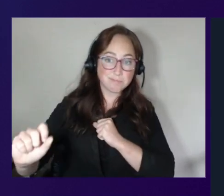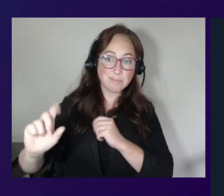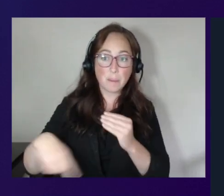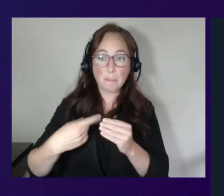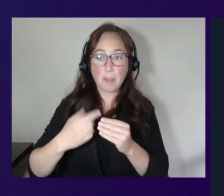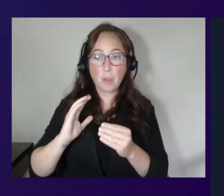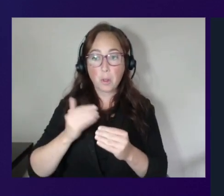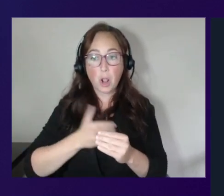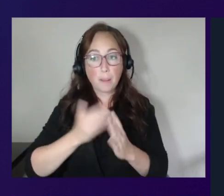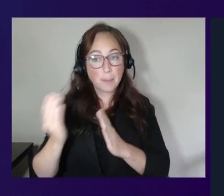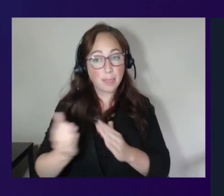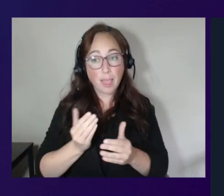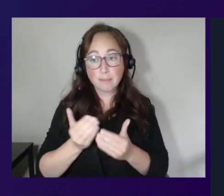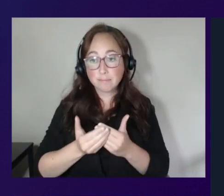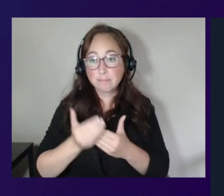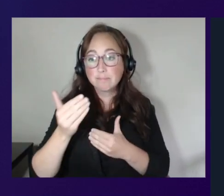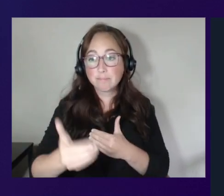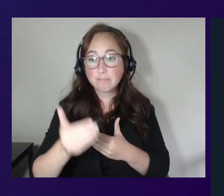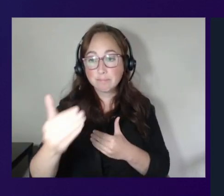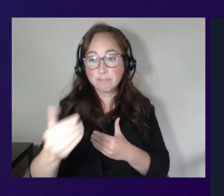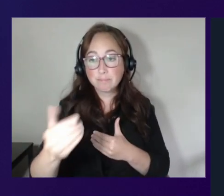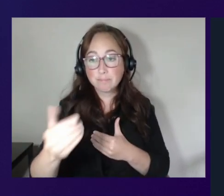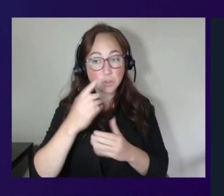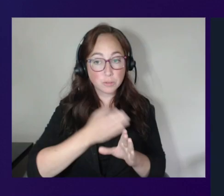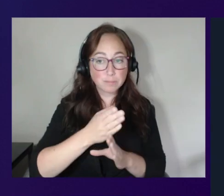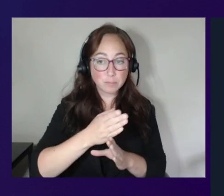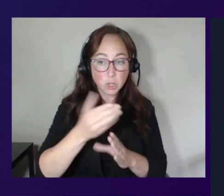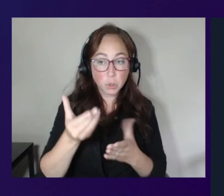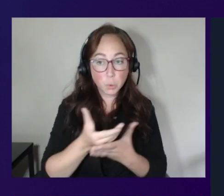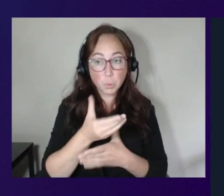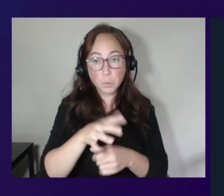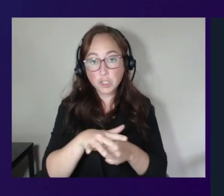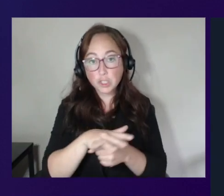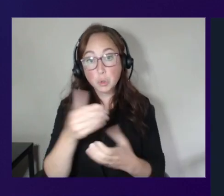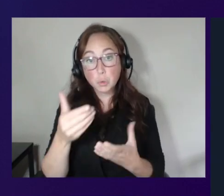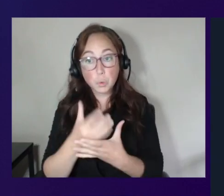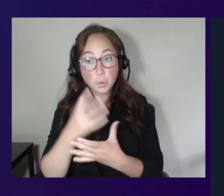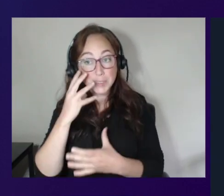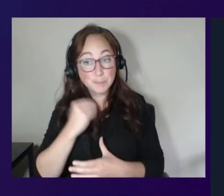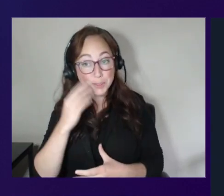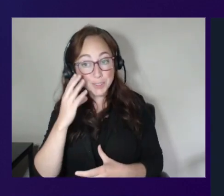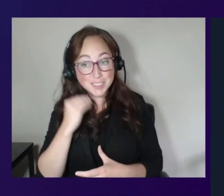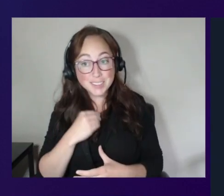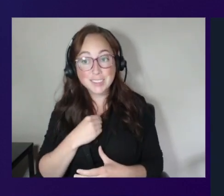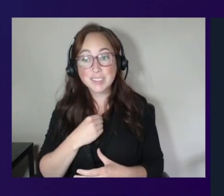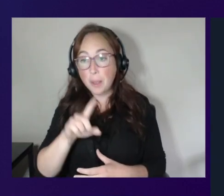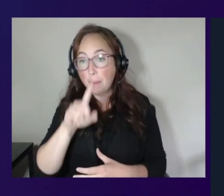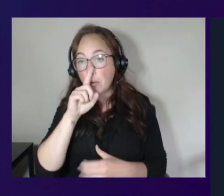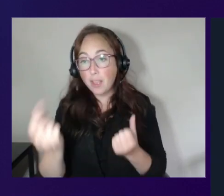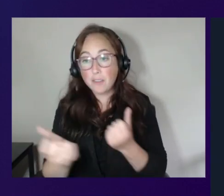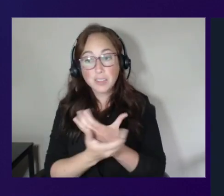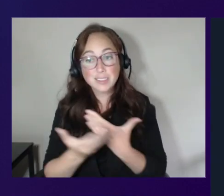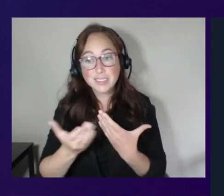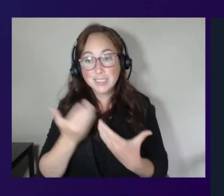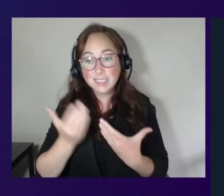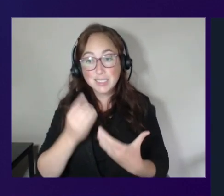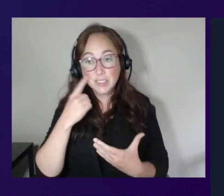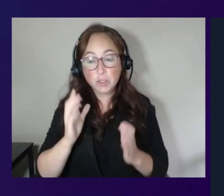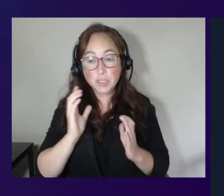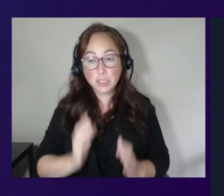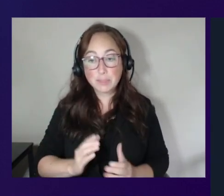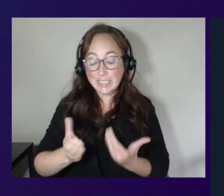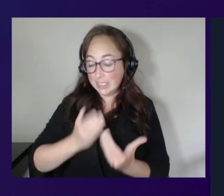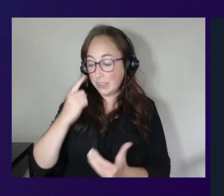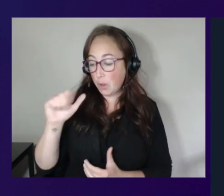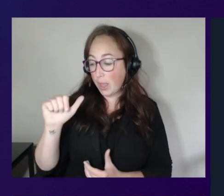goes, to new regions, it goes to new experiences with our authentication to make that even smoother and easier for end users, easier to set up for administrators. There's some great stuff